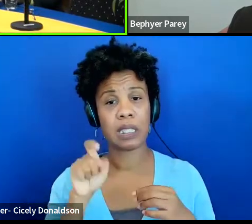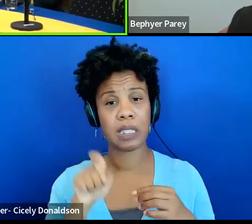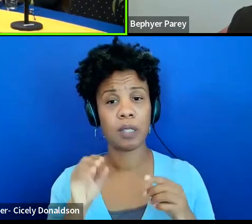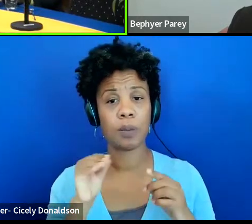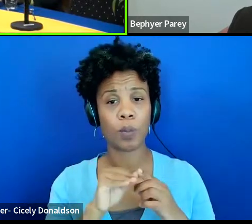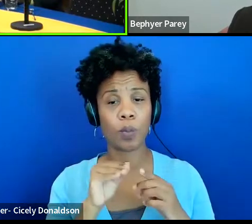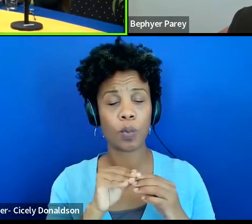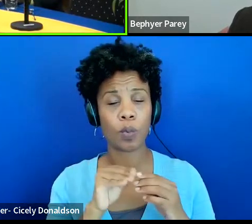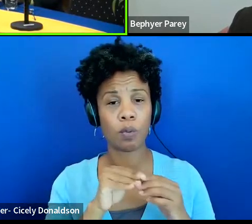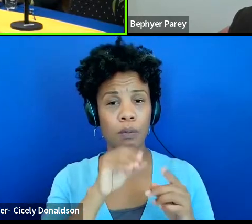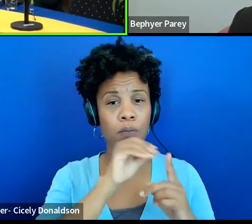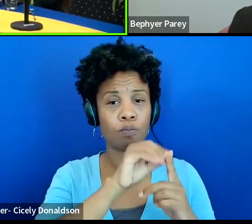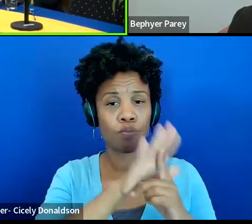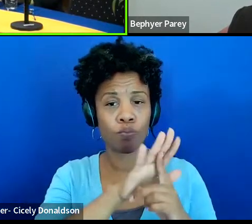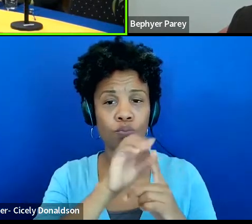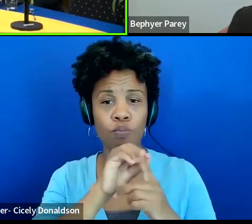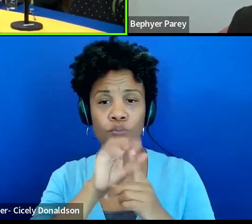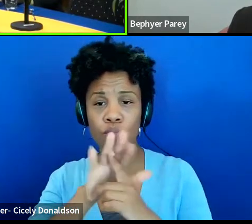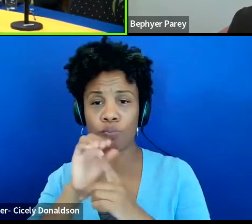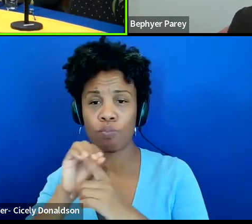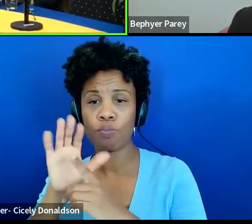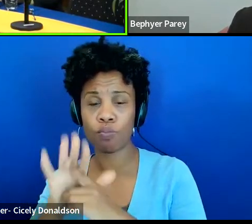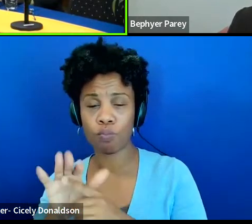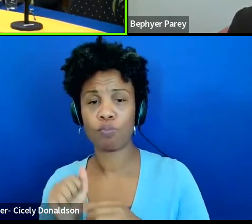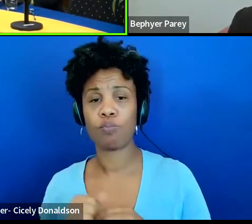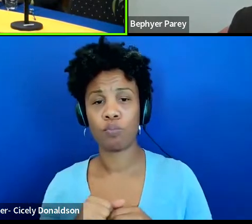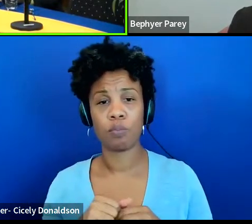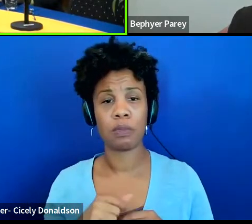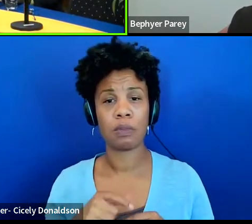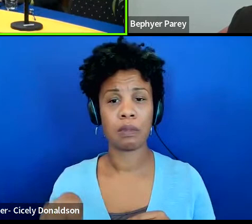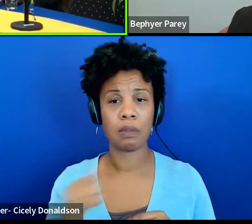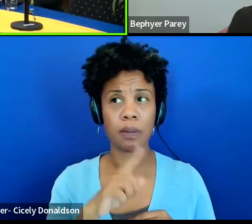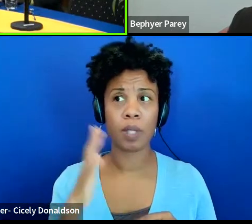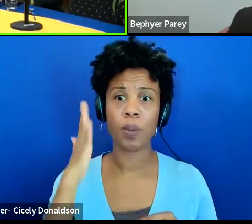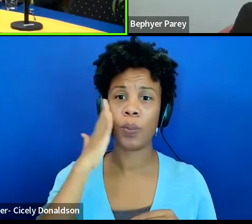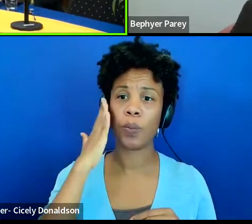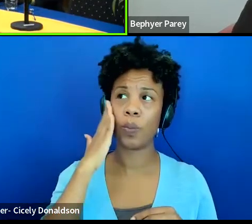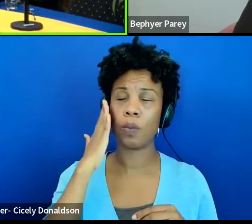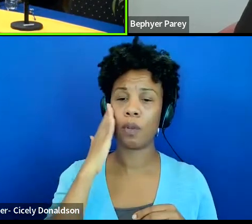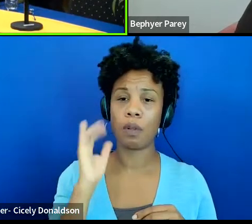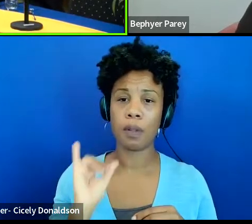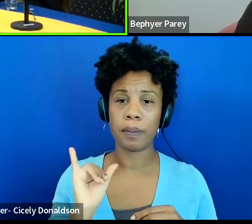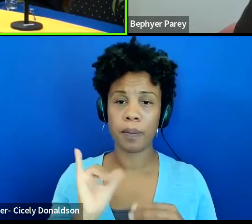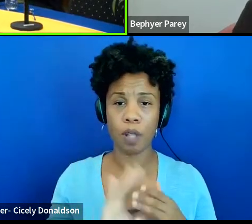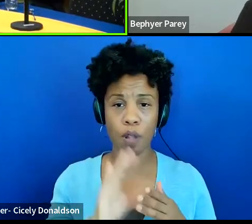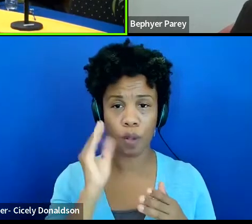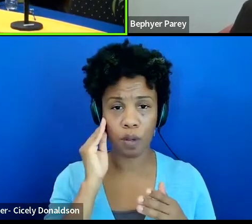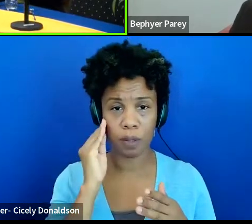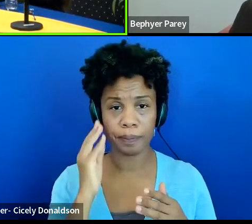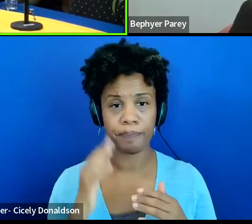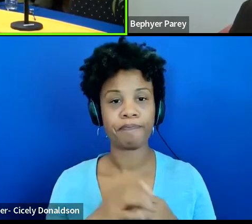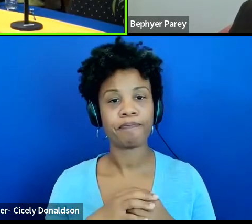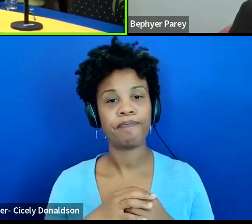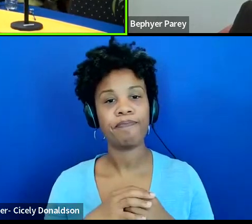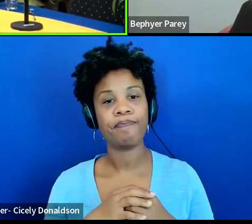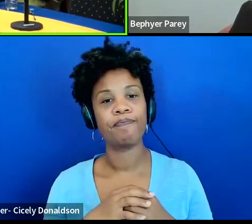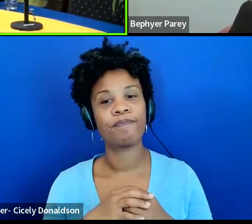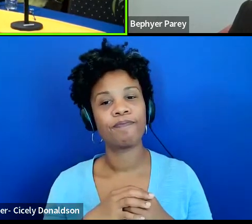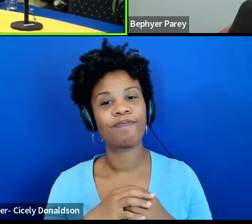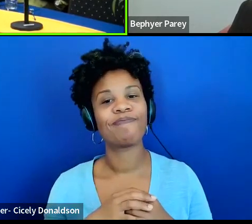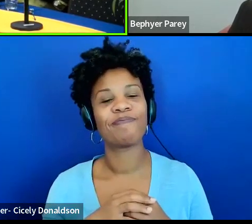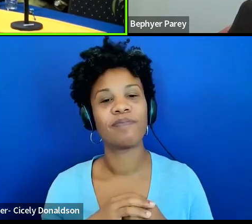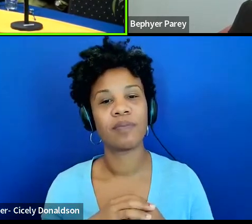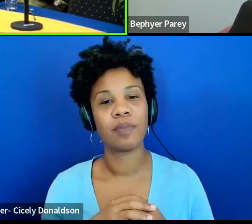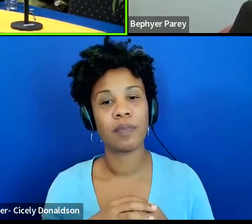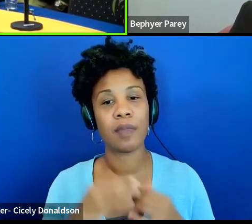sensitization that is needed. You see, we have to start the